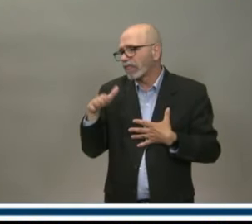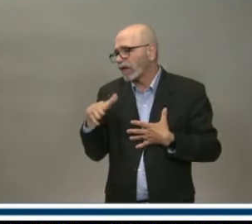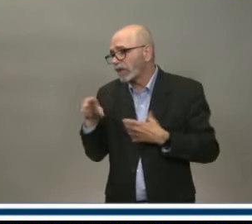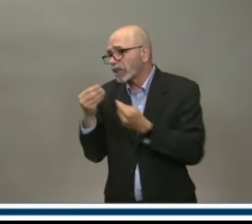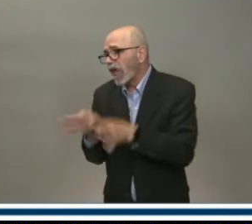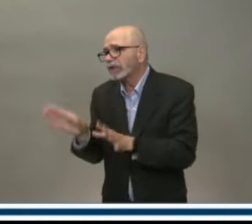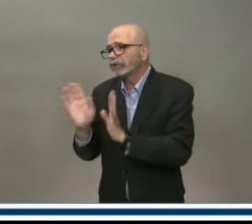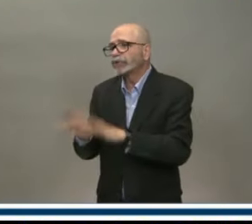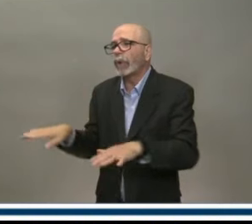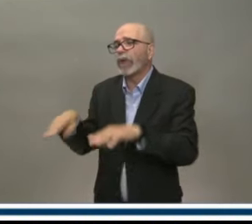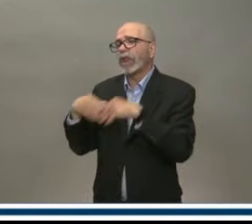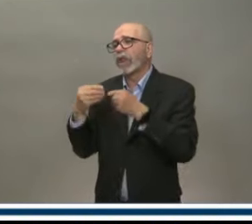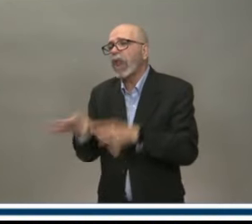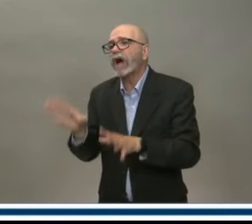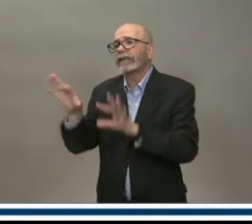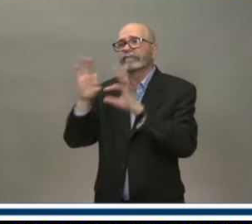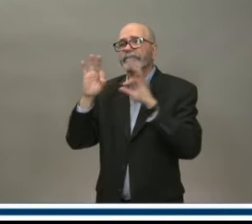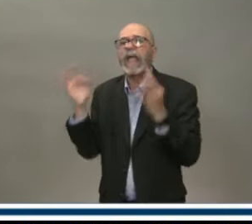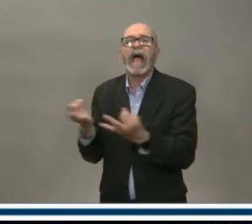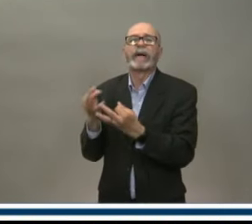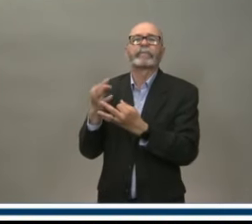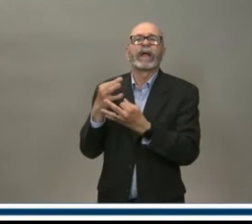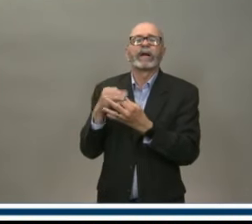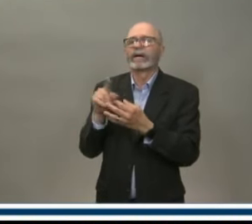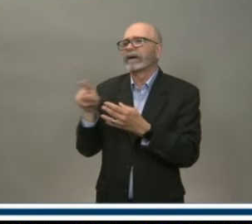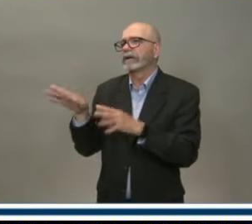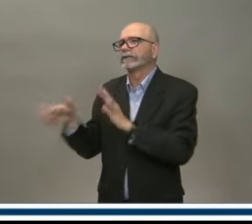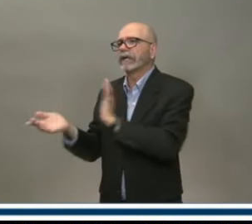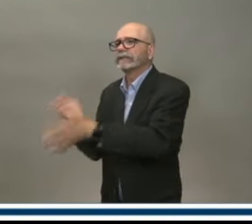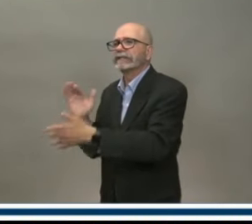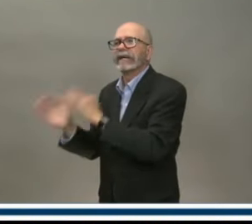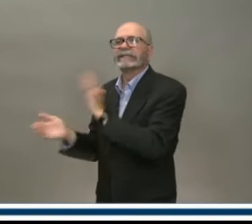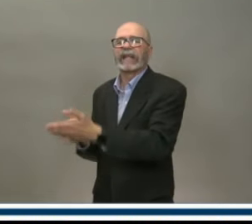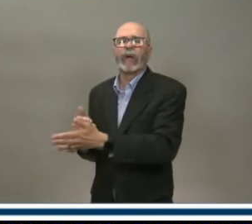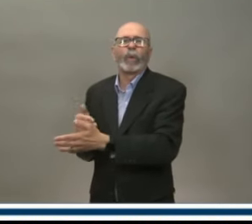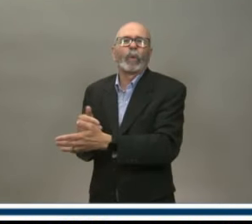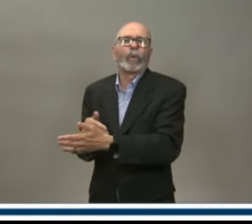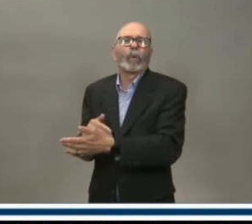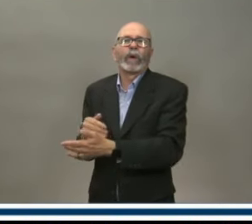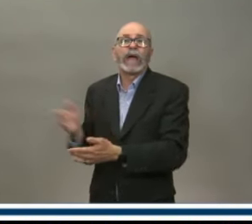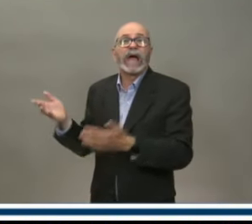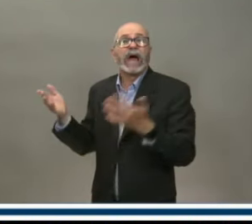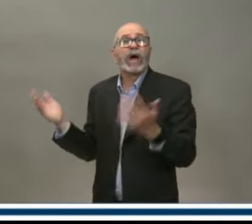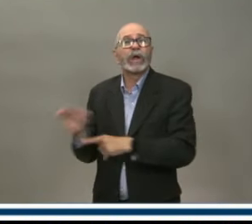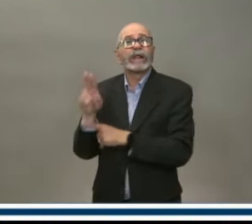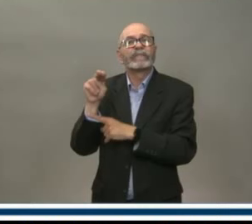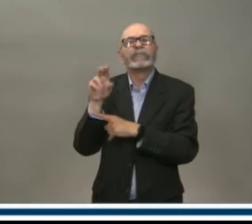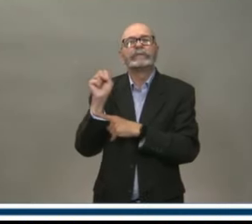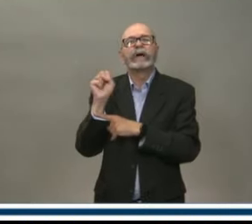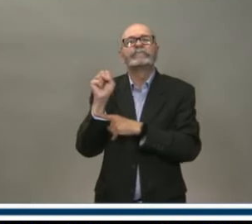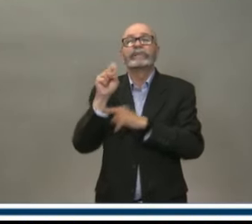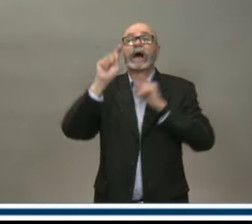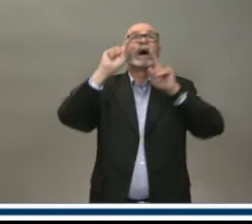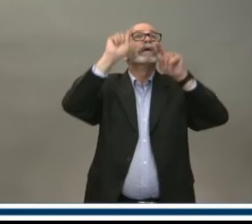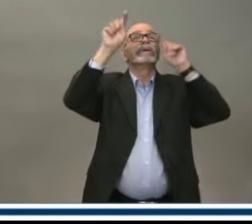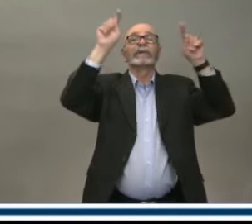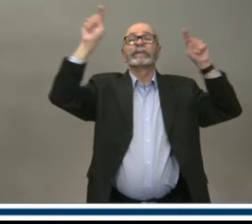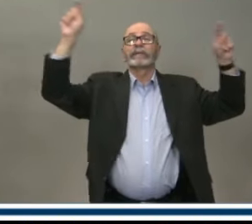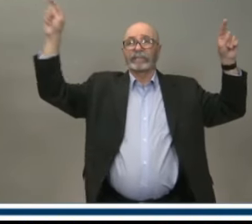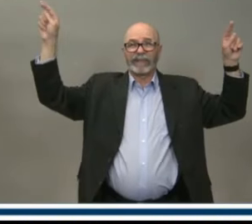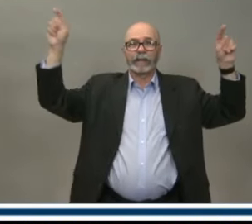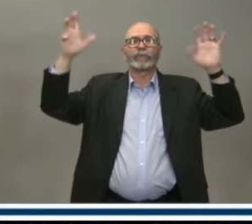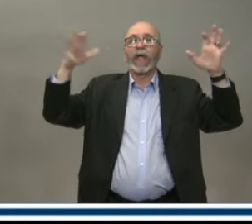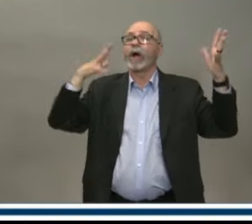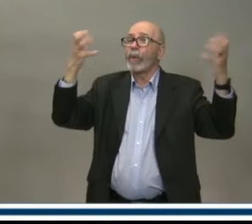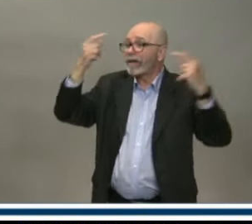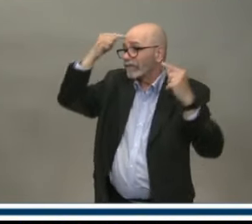province. Many people inside and outside of Nova Scotia are reaching out. They want to know they're there. They want you to know that they're there